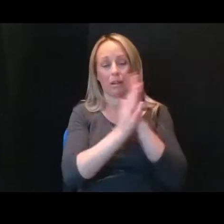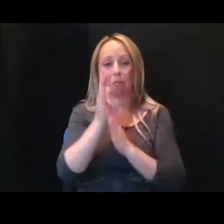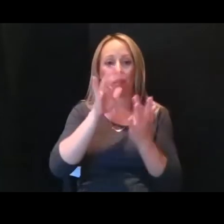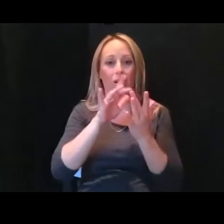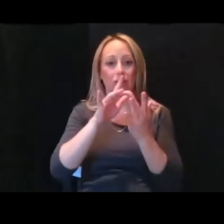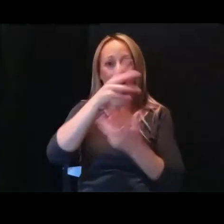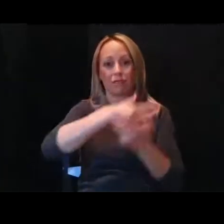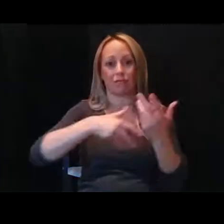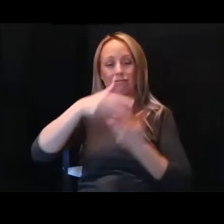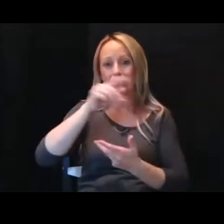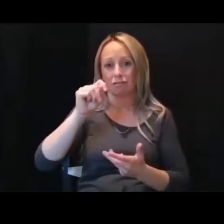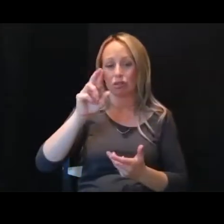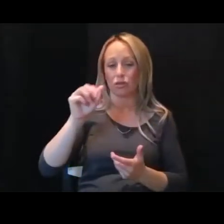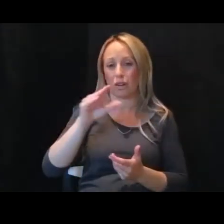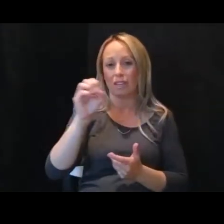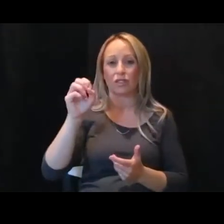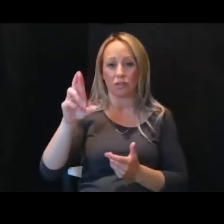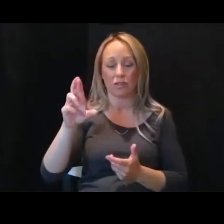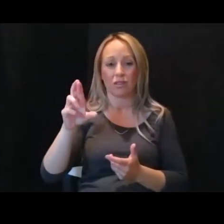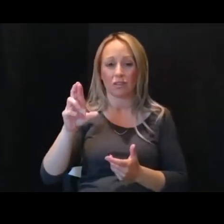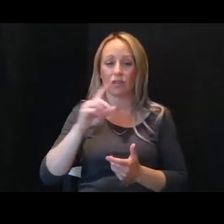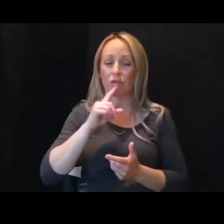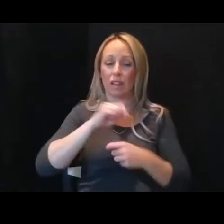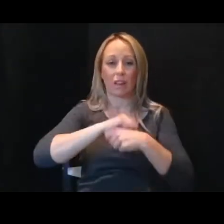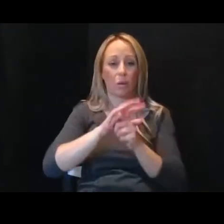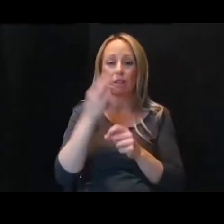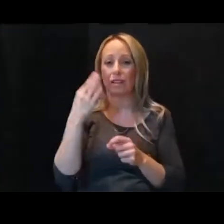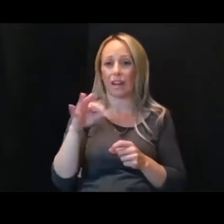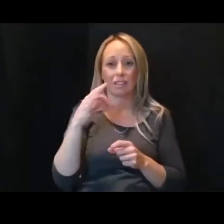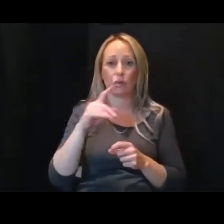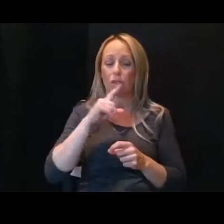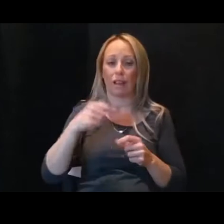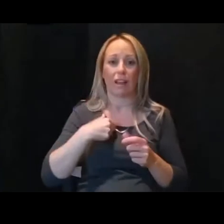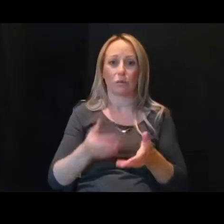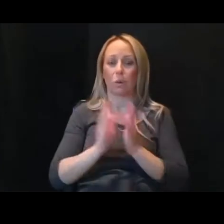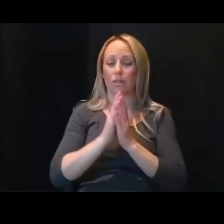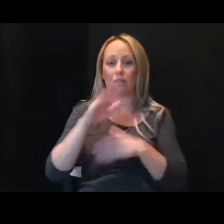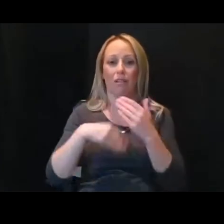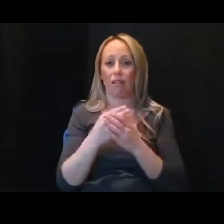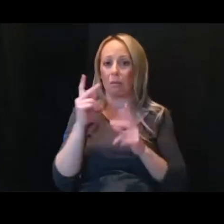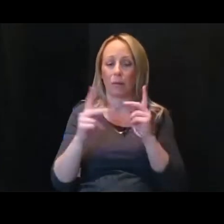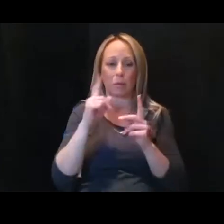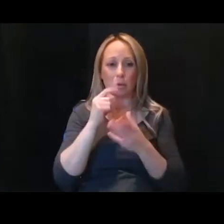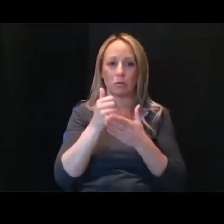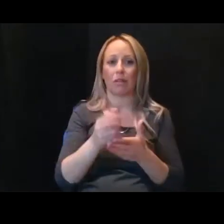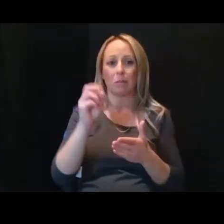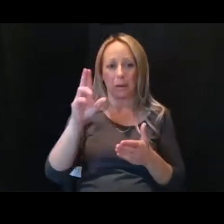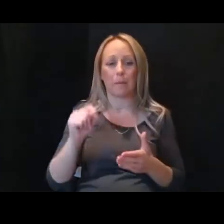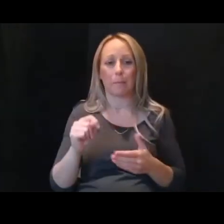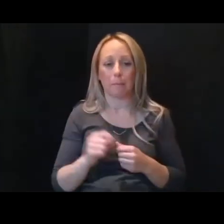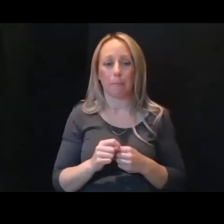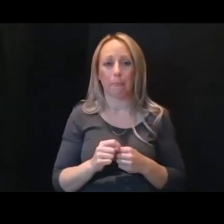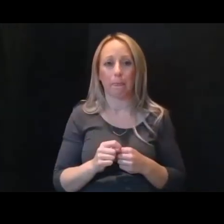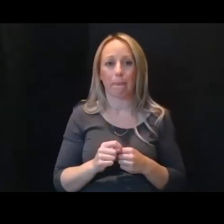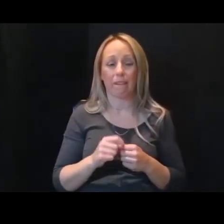COVID-19 has led our department to have all hands on deck. Stopping the spread of infectious diseases is the basis